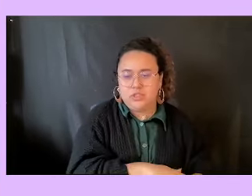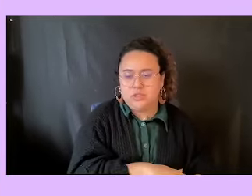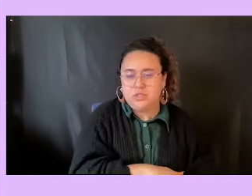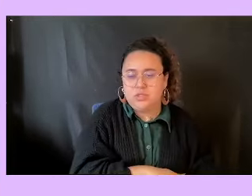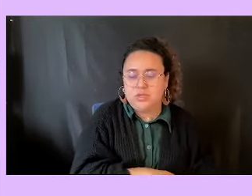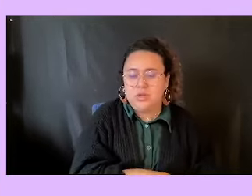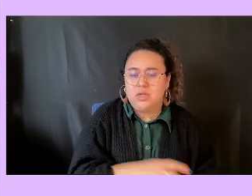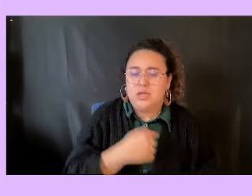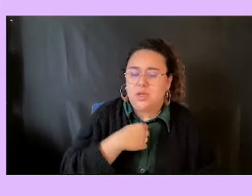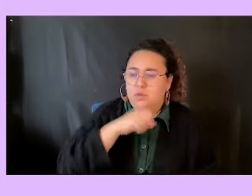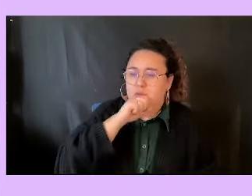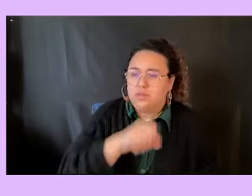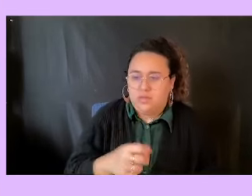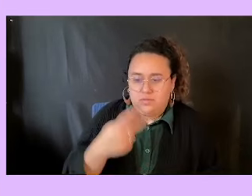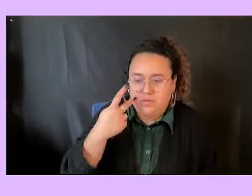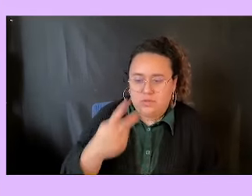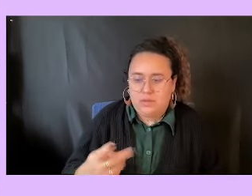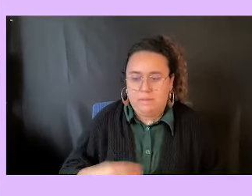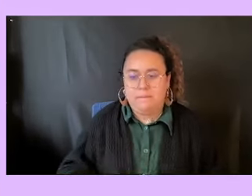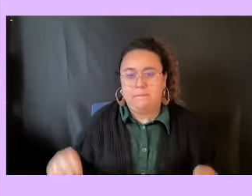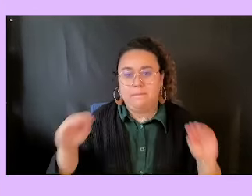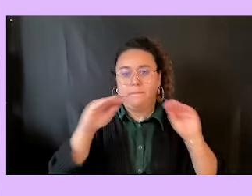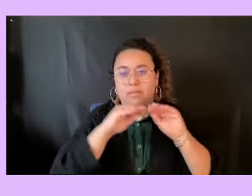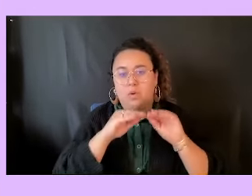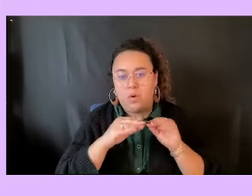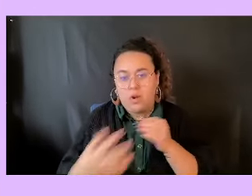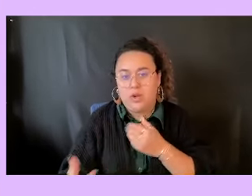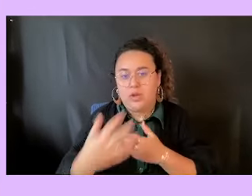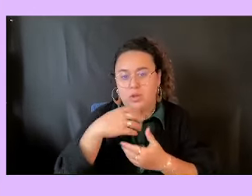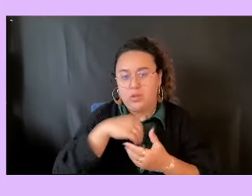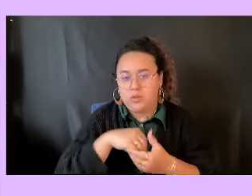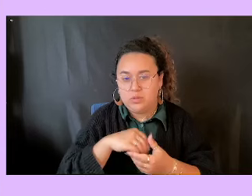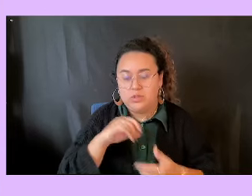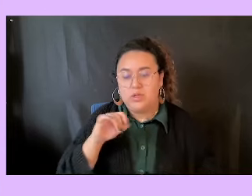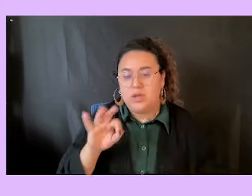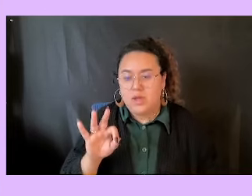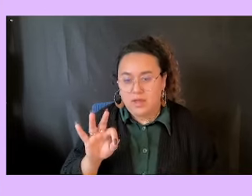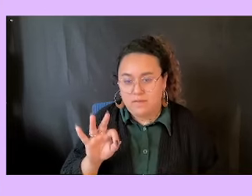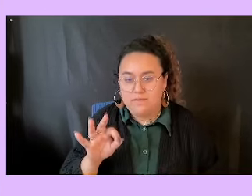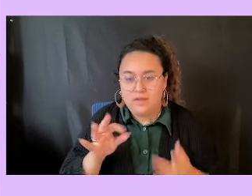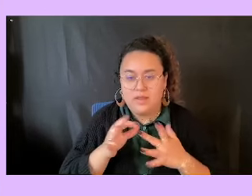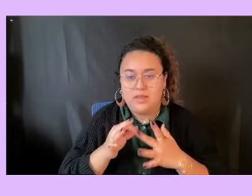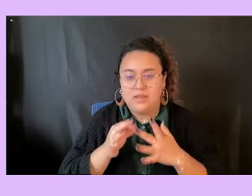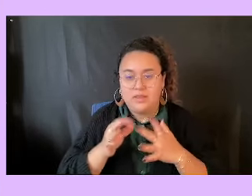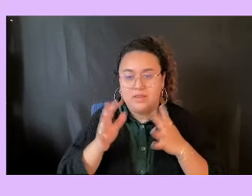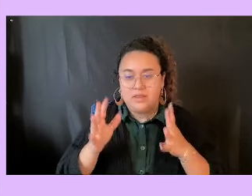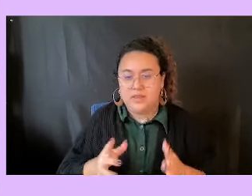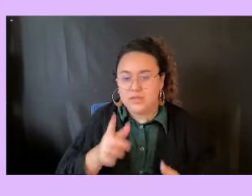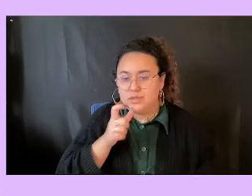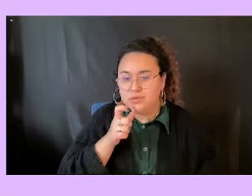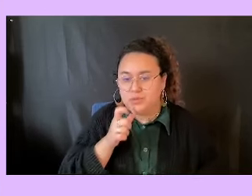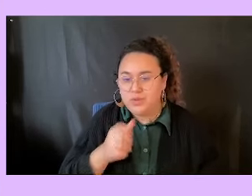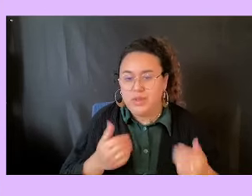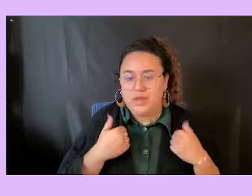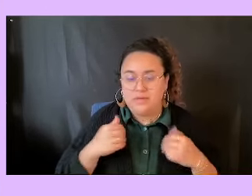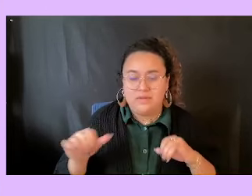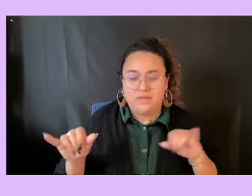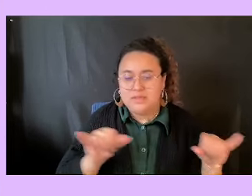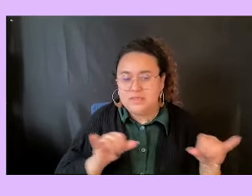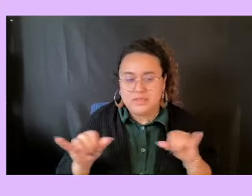love to see more inclusion of especially leaders who have similarly